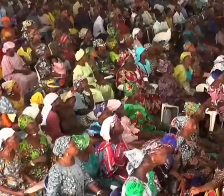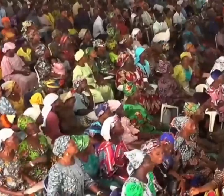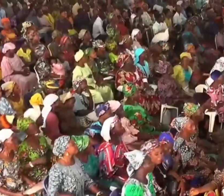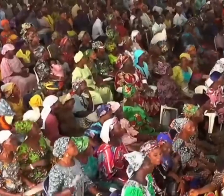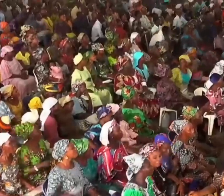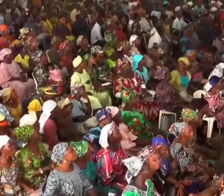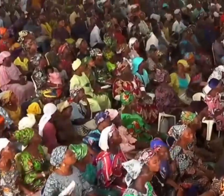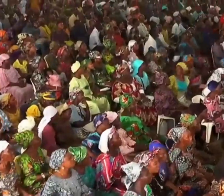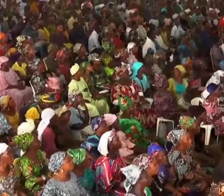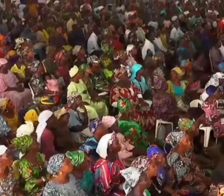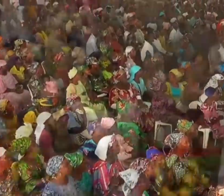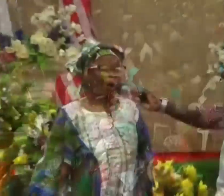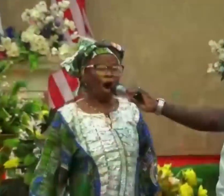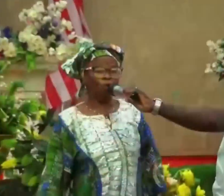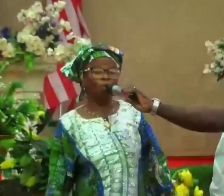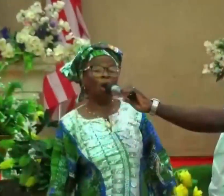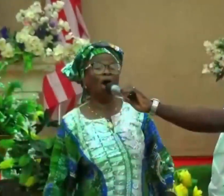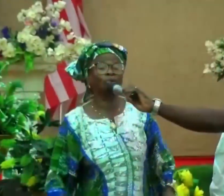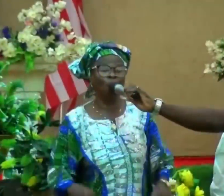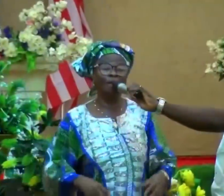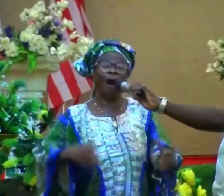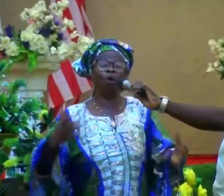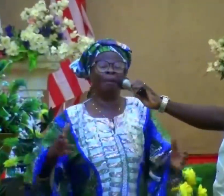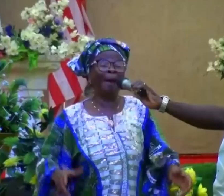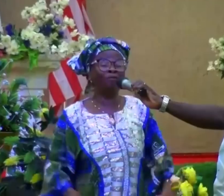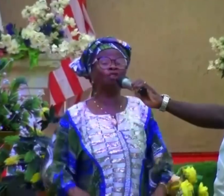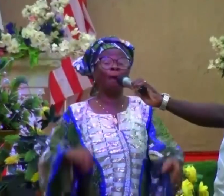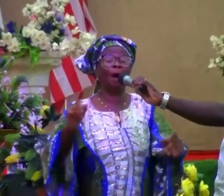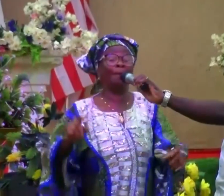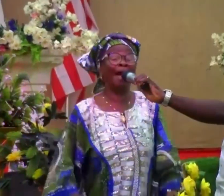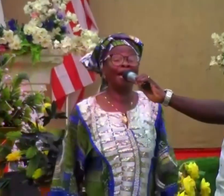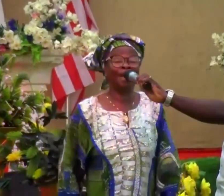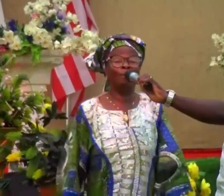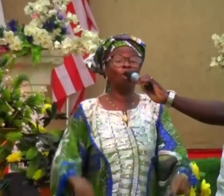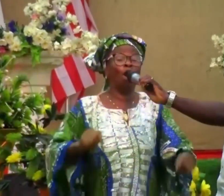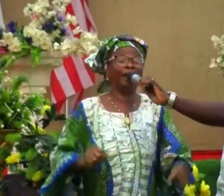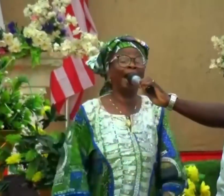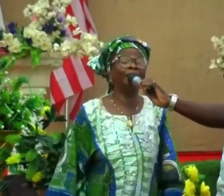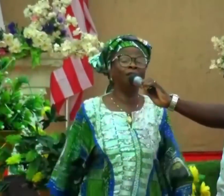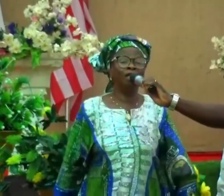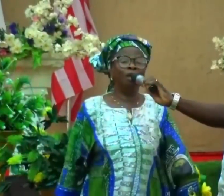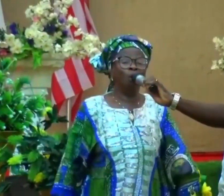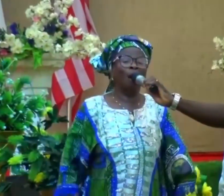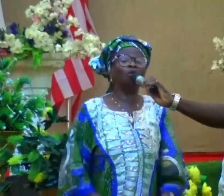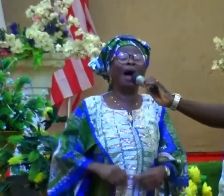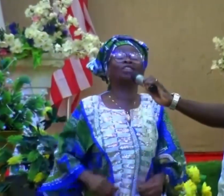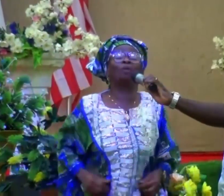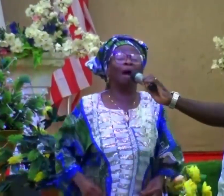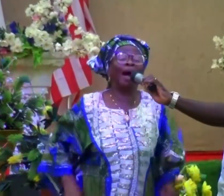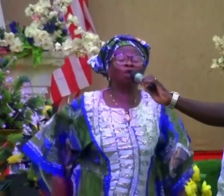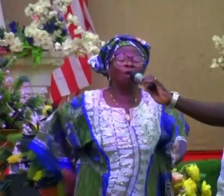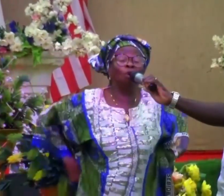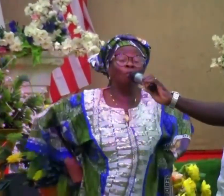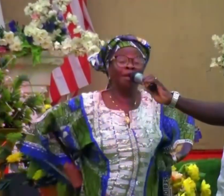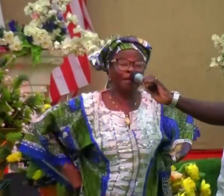hallelujah. Ó tún wá ya ojú tú ojú mo ní bójú mi bá fọ́ sọ́mọ mi bá lẹ́sẹ̀ mo ló dáa wọ́n tún wá sọ pé